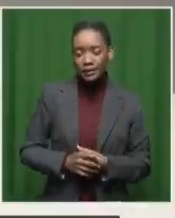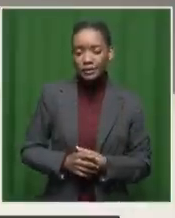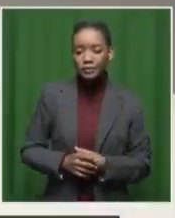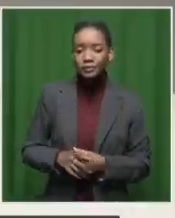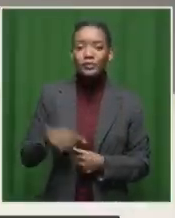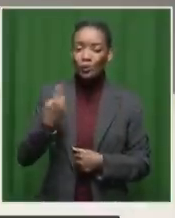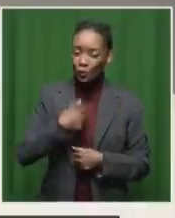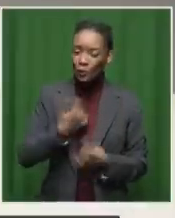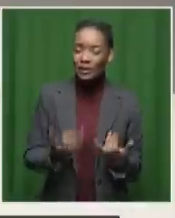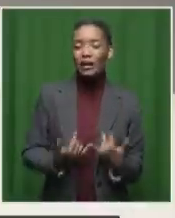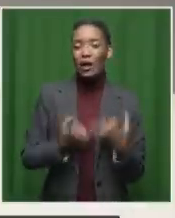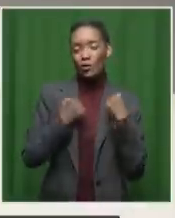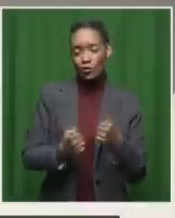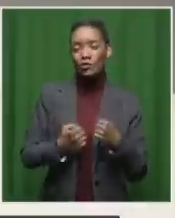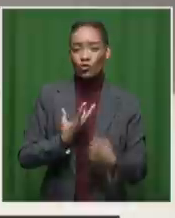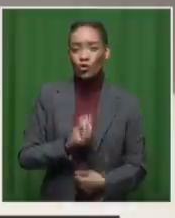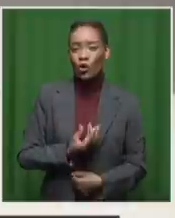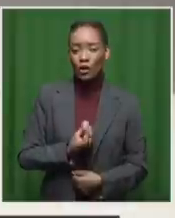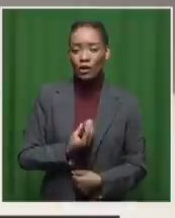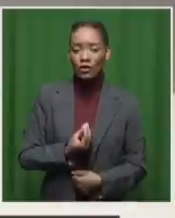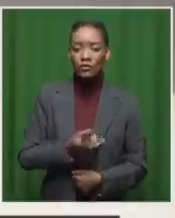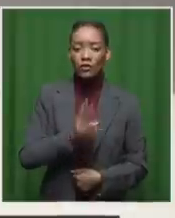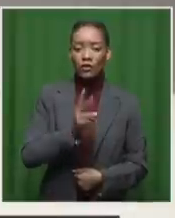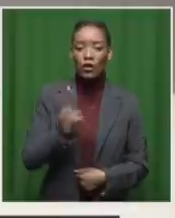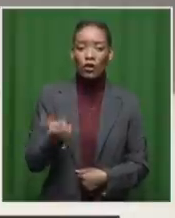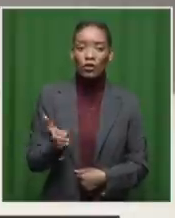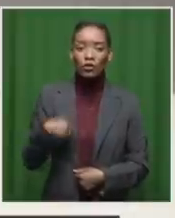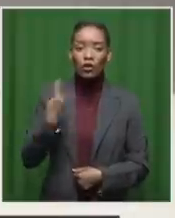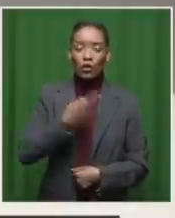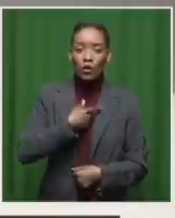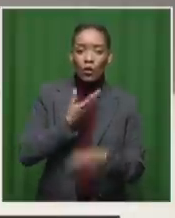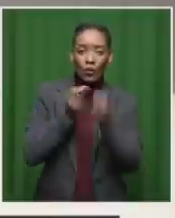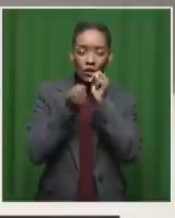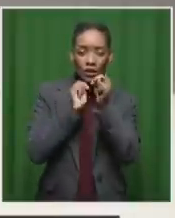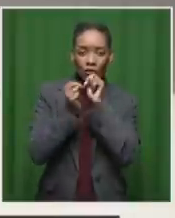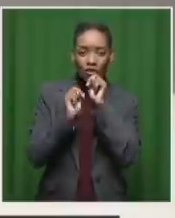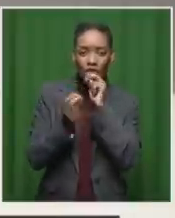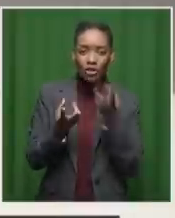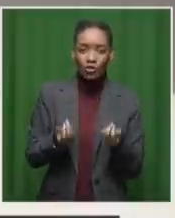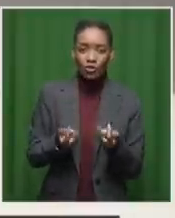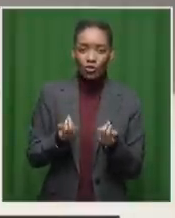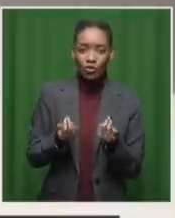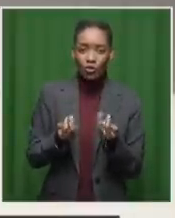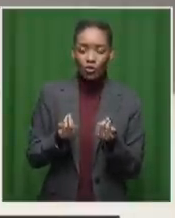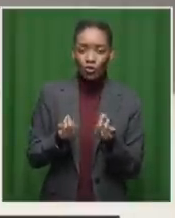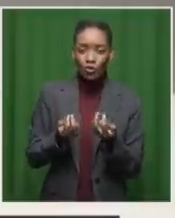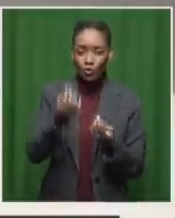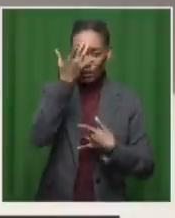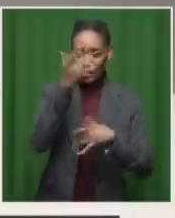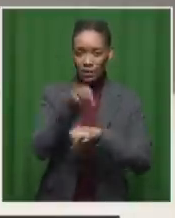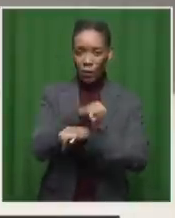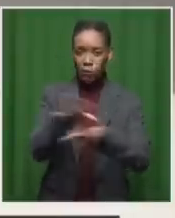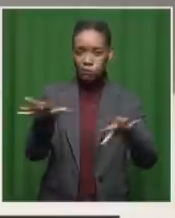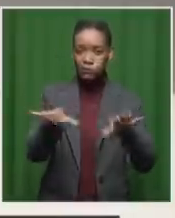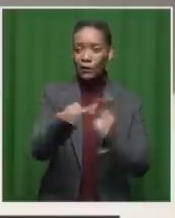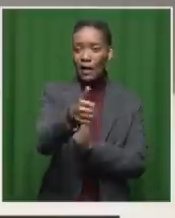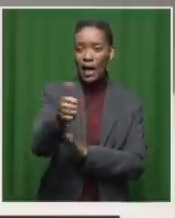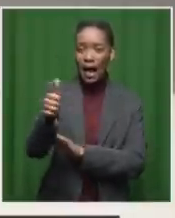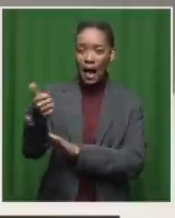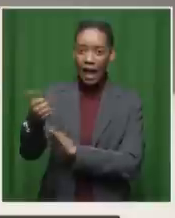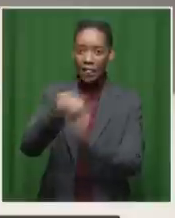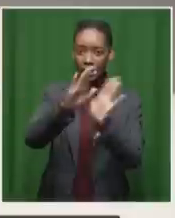also, we are negotiating the new pandemic treaty with other continents. This is time for Africa to come